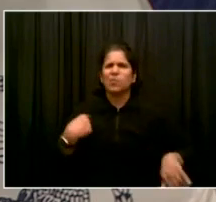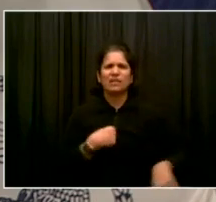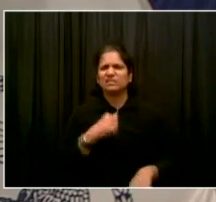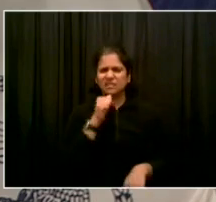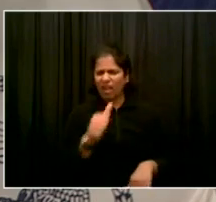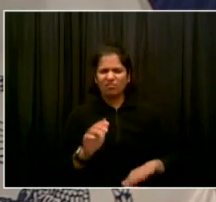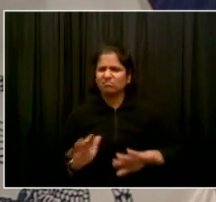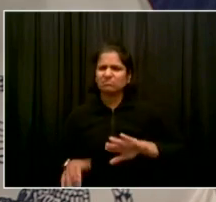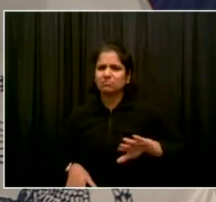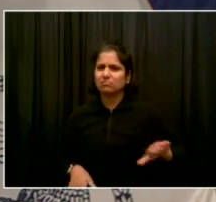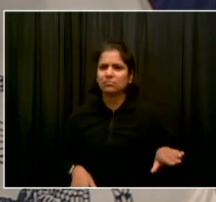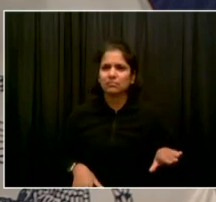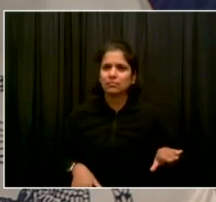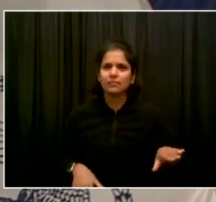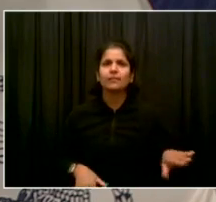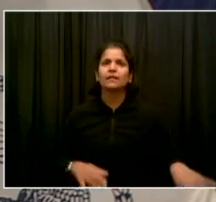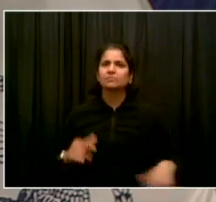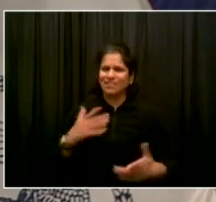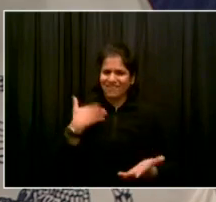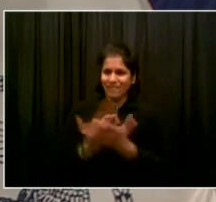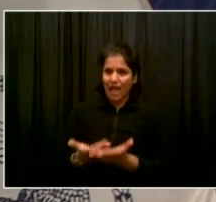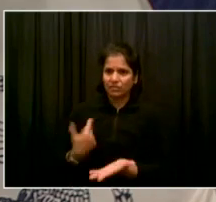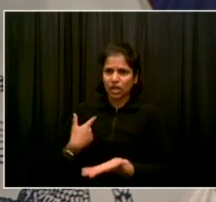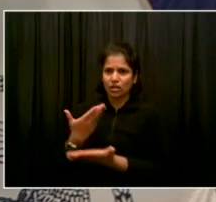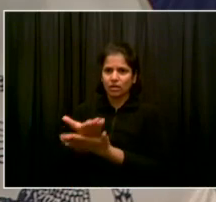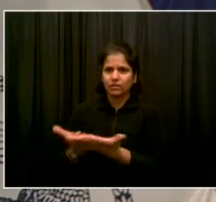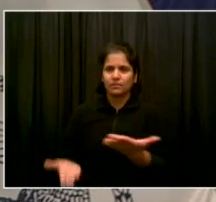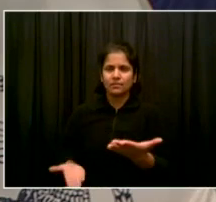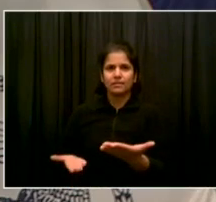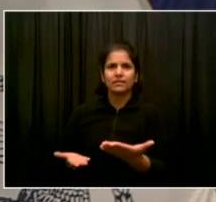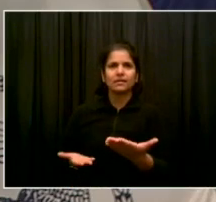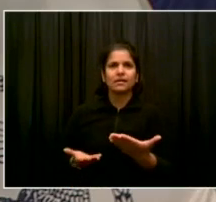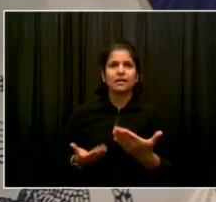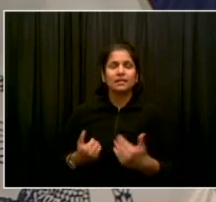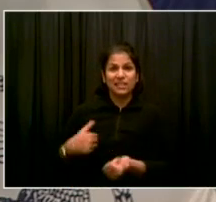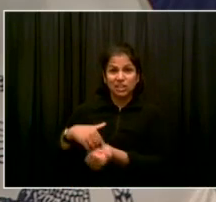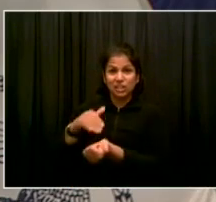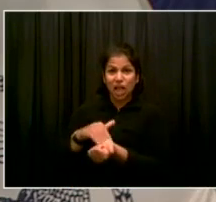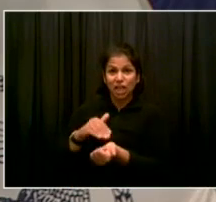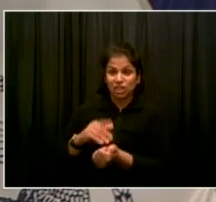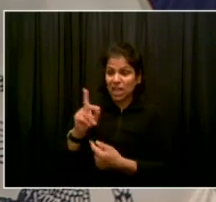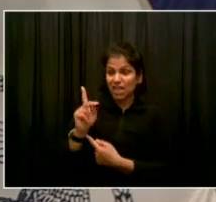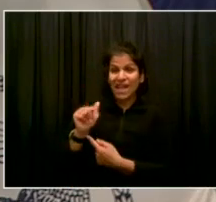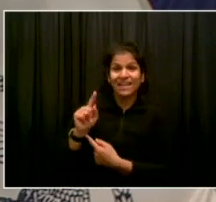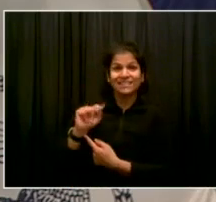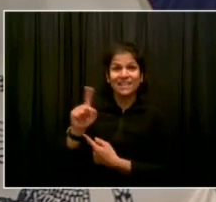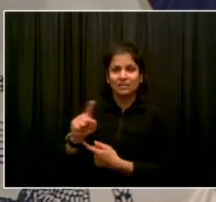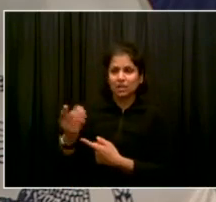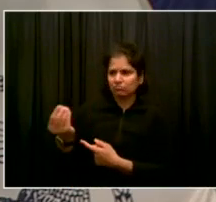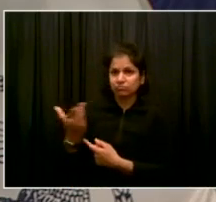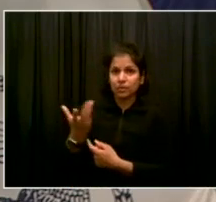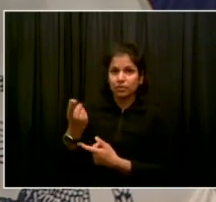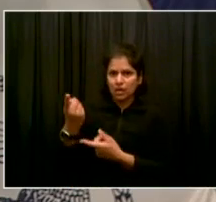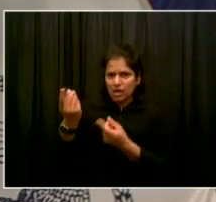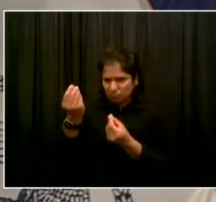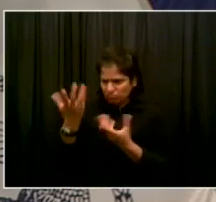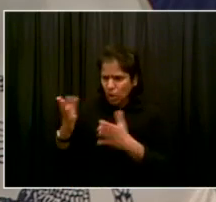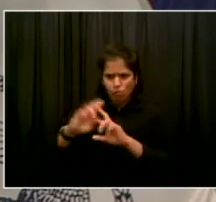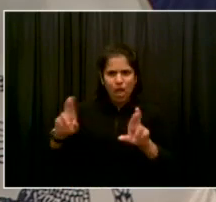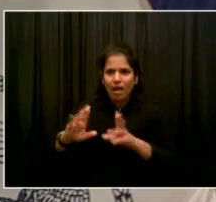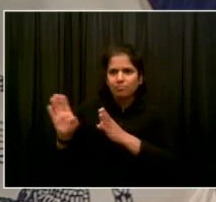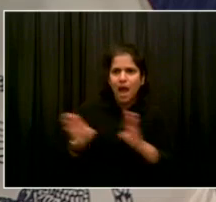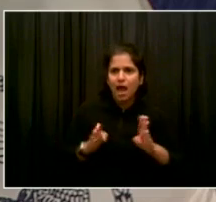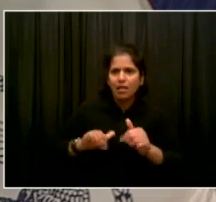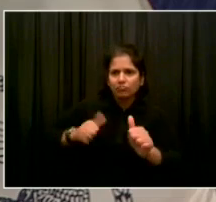happening in his hospitals. Is he preparing for more cases? Sure. And there's going to be a brief and challenging time where we're going to have a lot more cases. But I